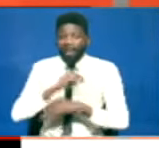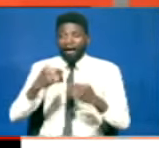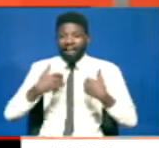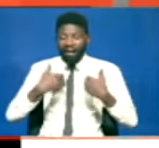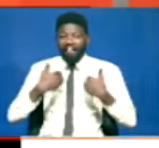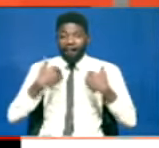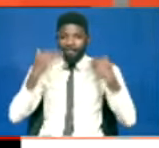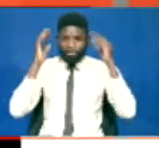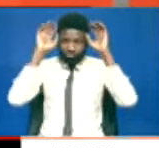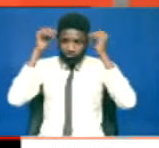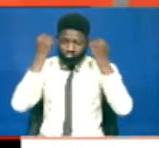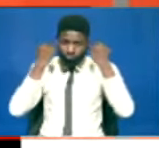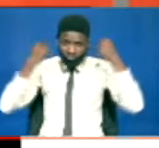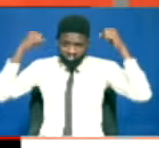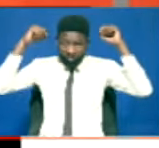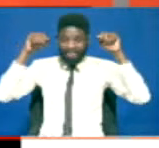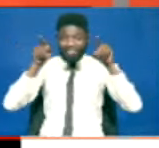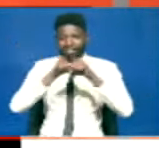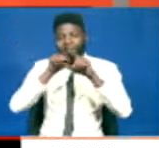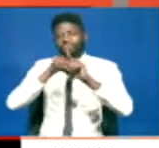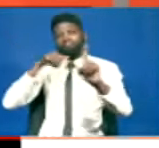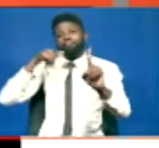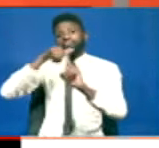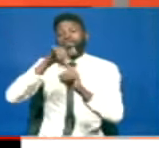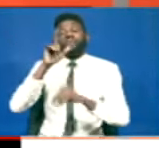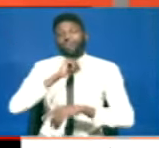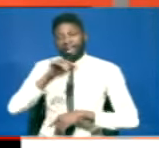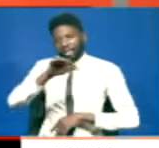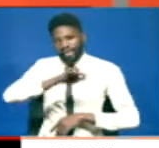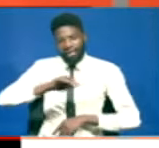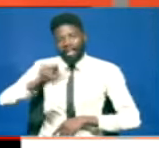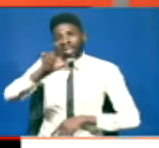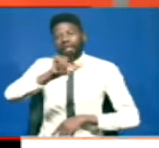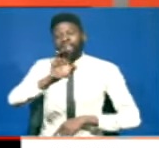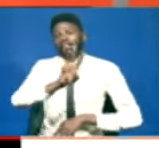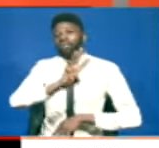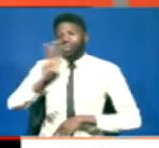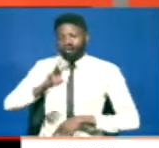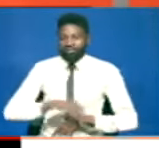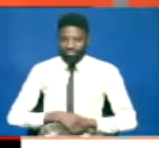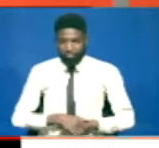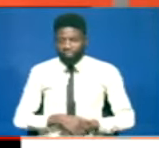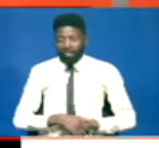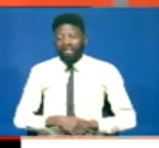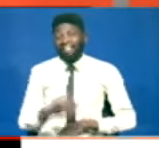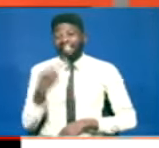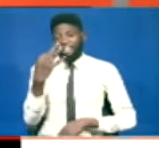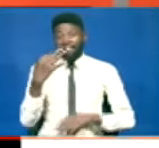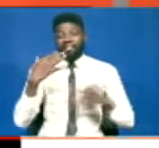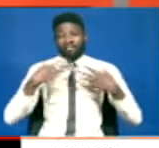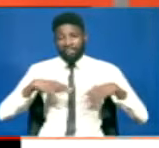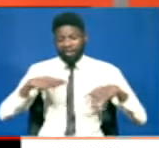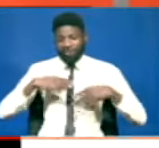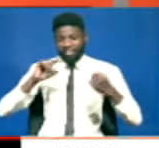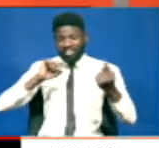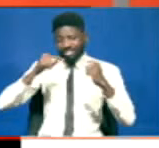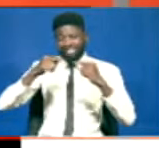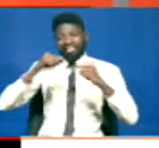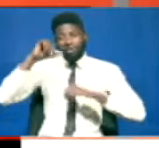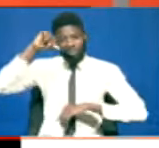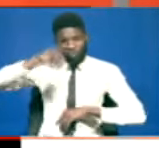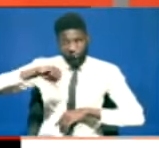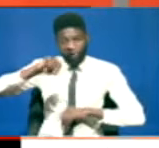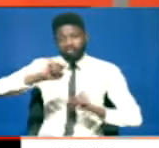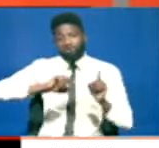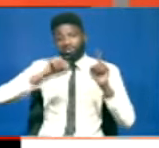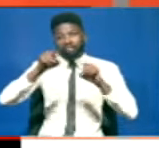Location, Muruku Sub Location of Laikipia West Sub-County. The three victims who were badly injured are receiving treatment at